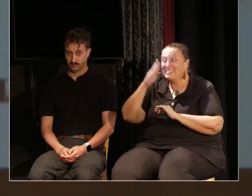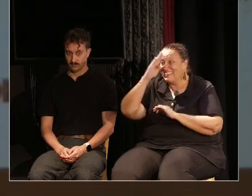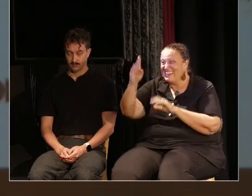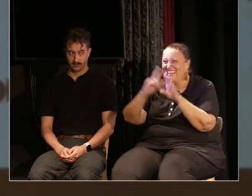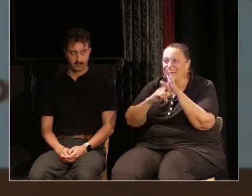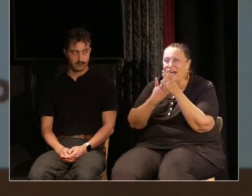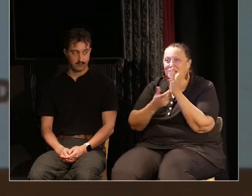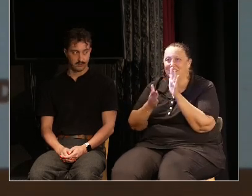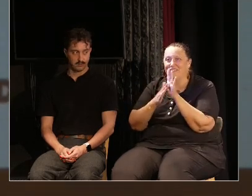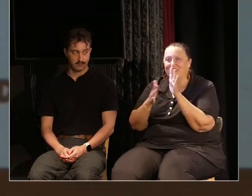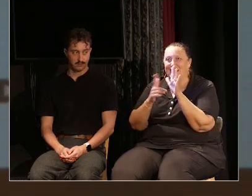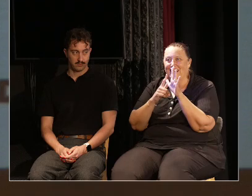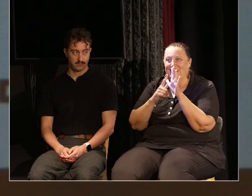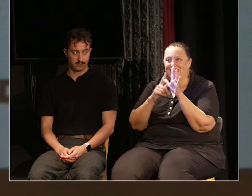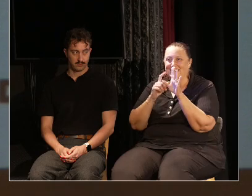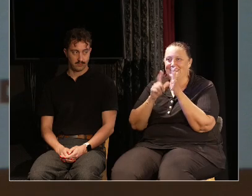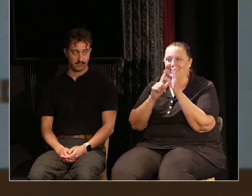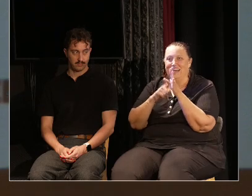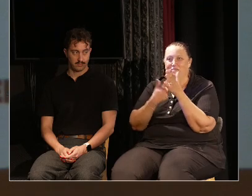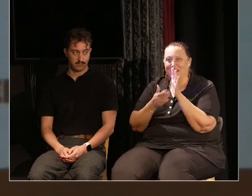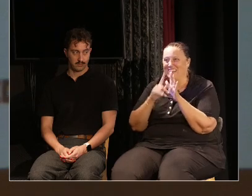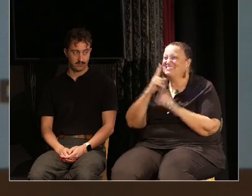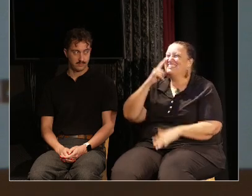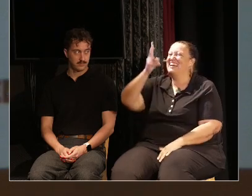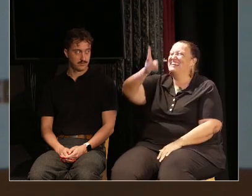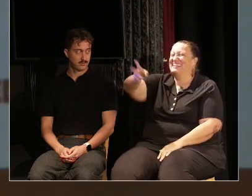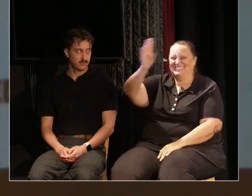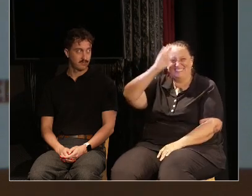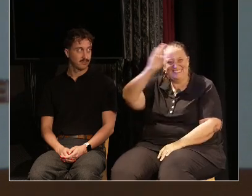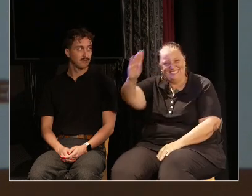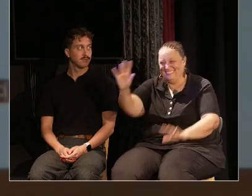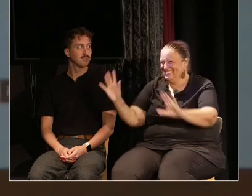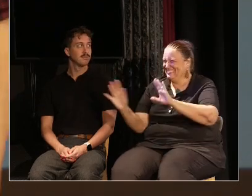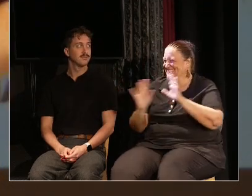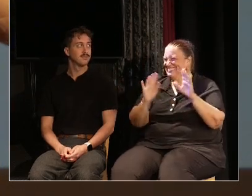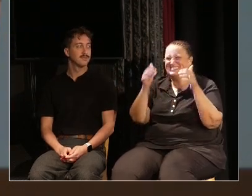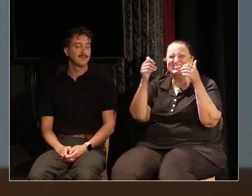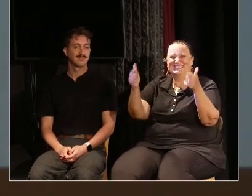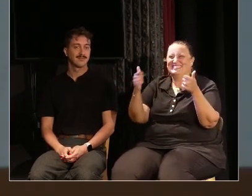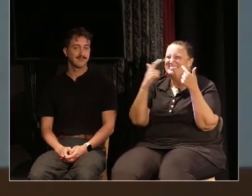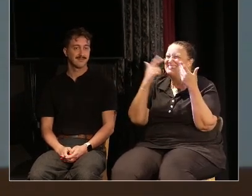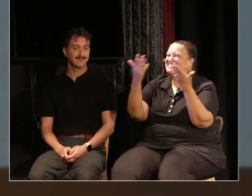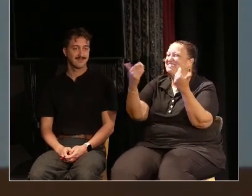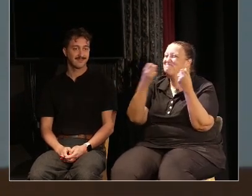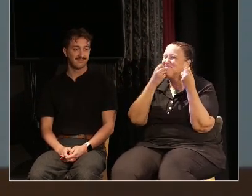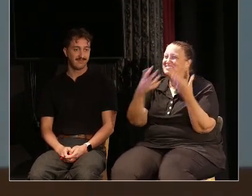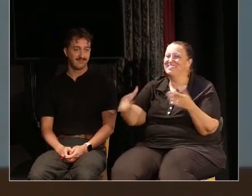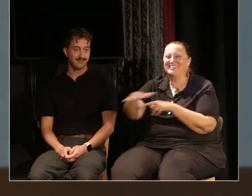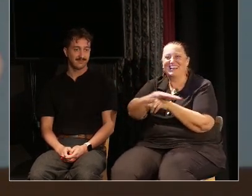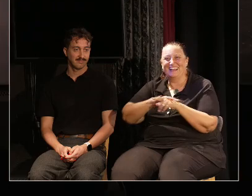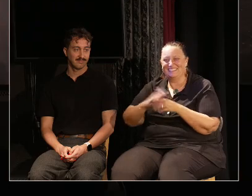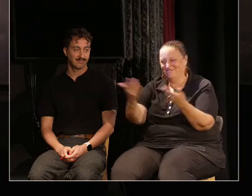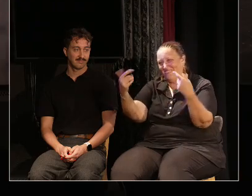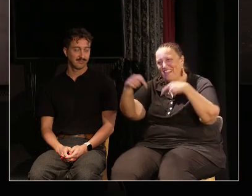Yanu? That means you want to see me again, which I hope is true. Have a beautiful day and welcome to the lands of the Gadigal